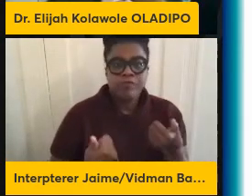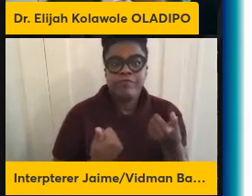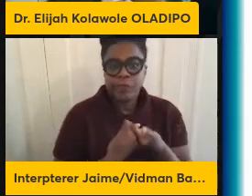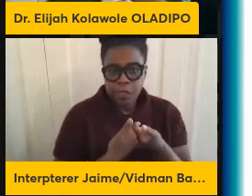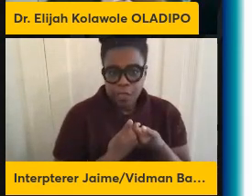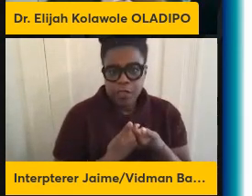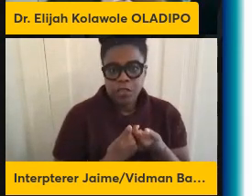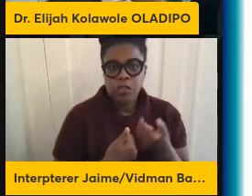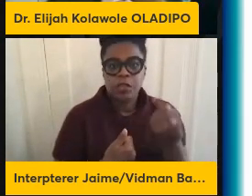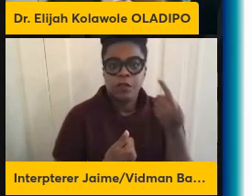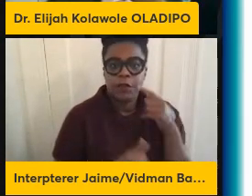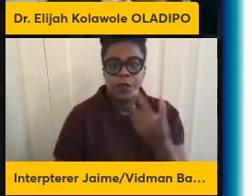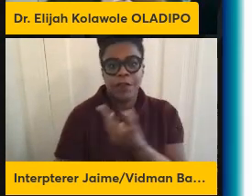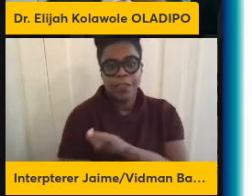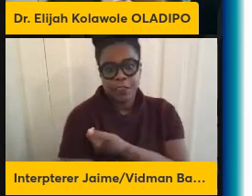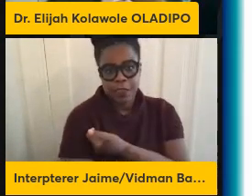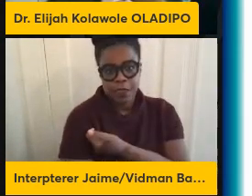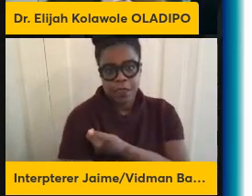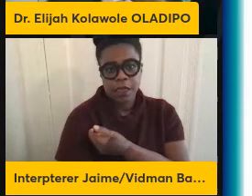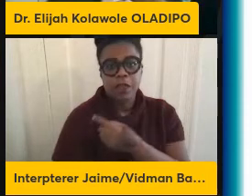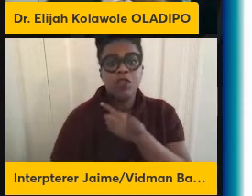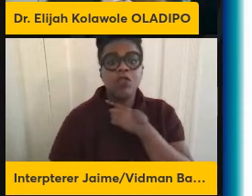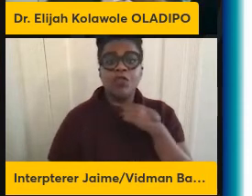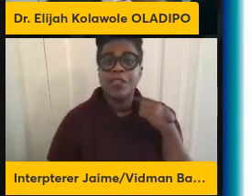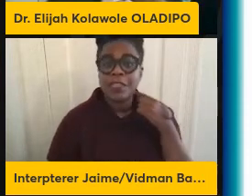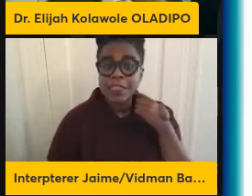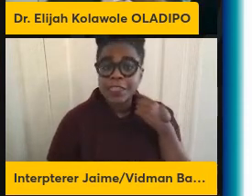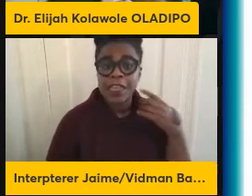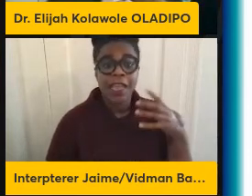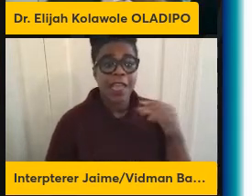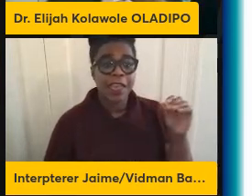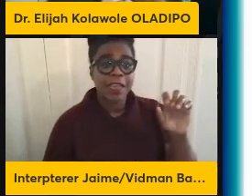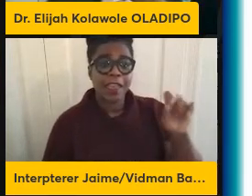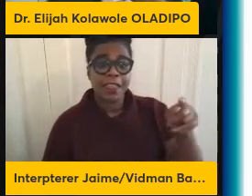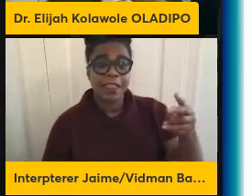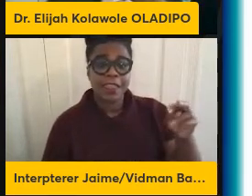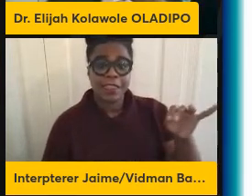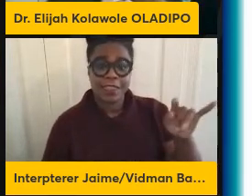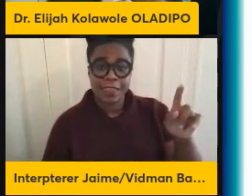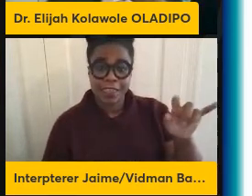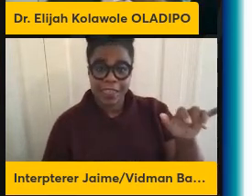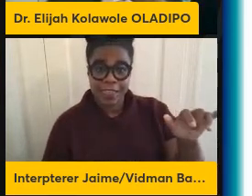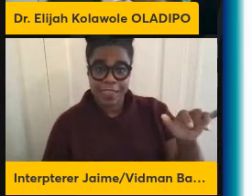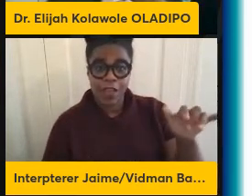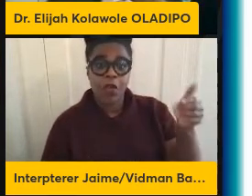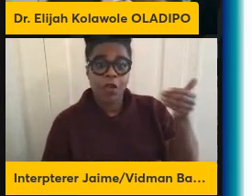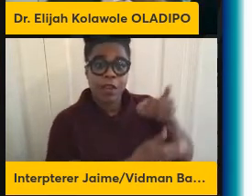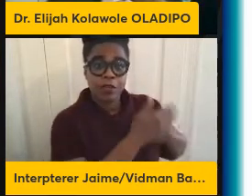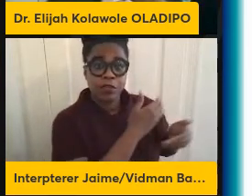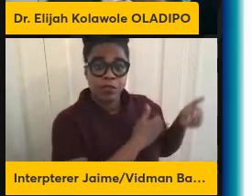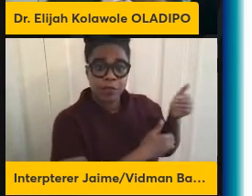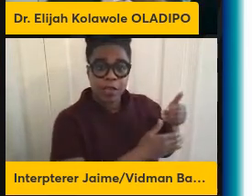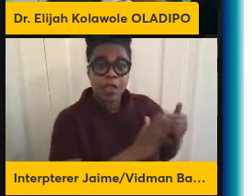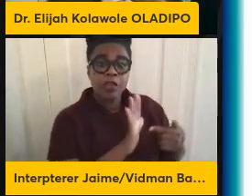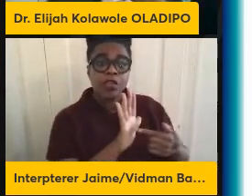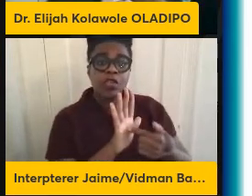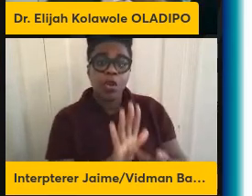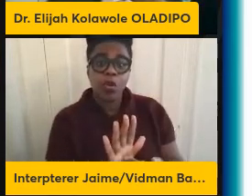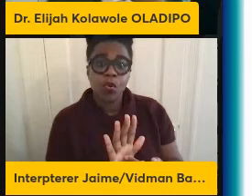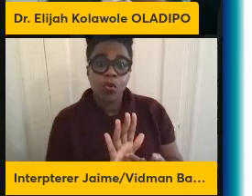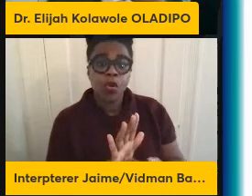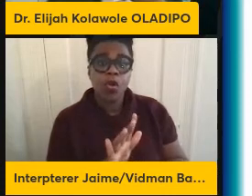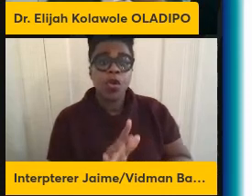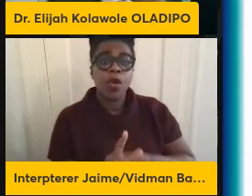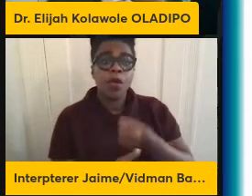vaccine. Race and ethnicity or geographical ancestry have also been shown to affect